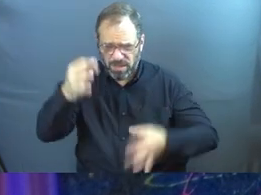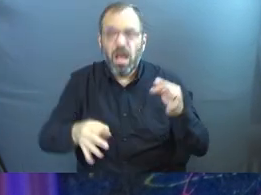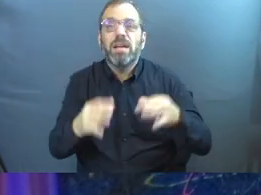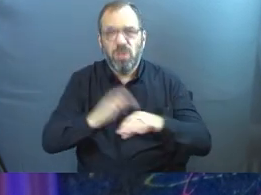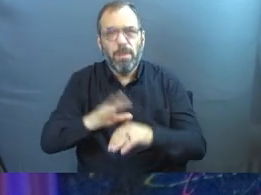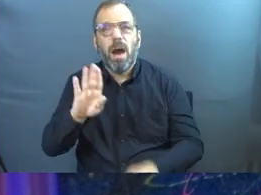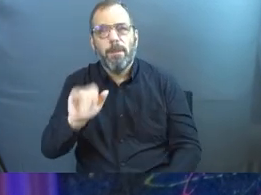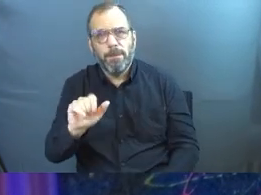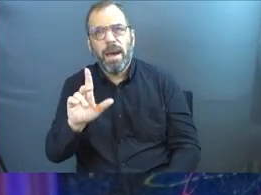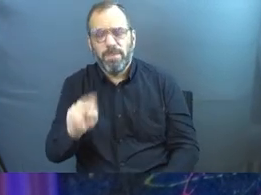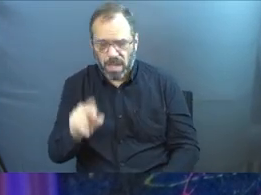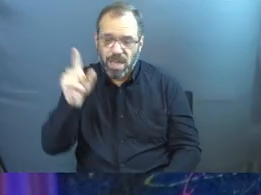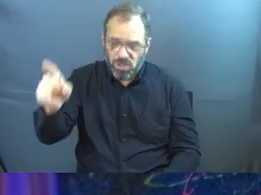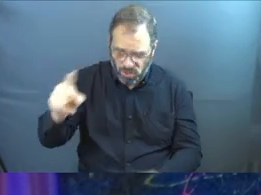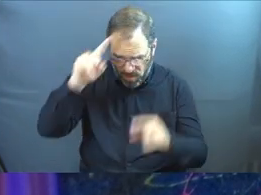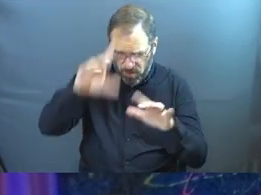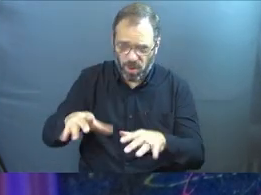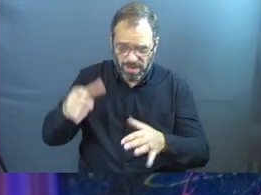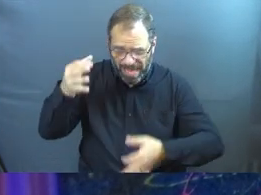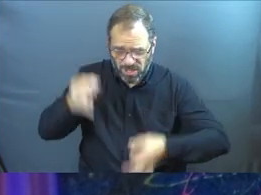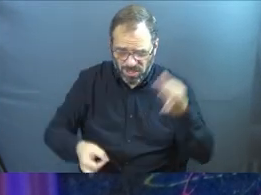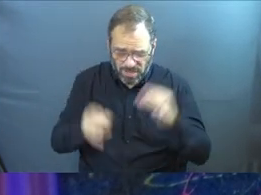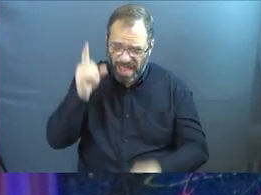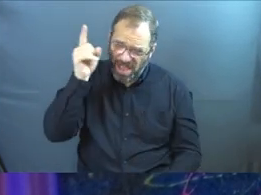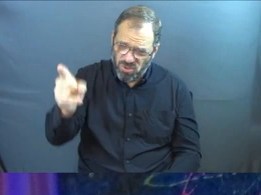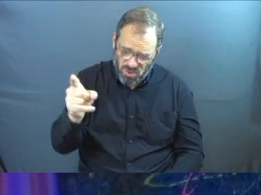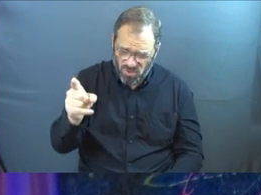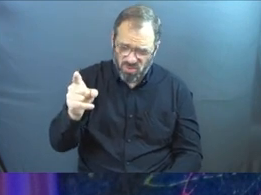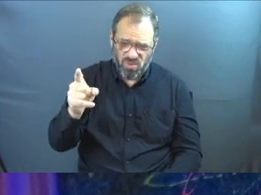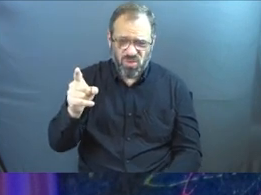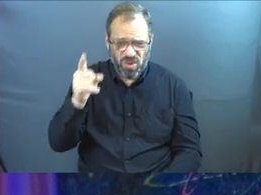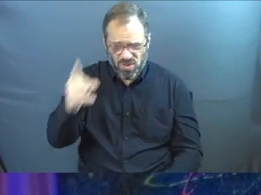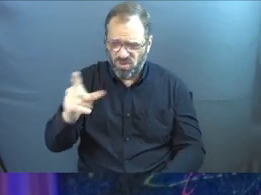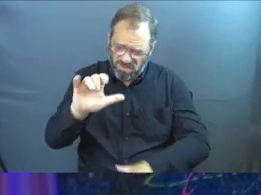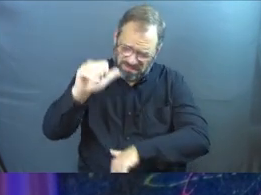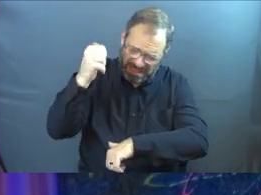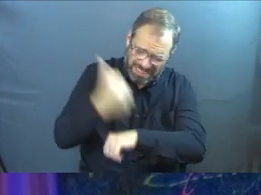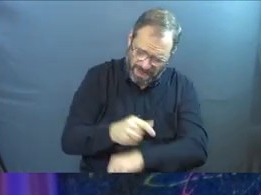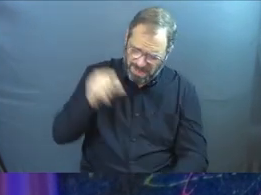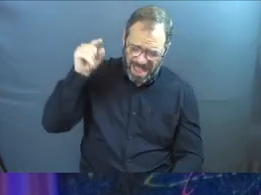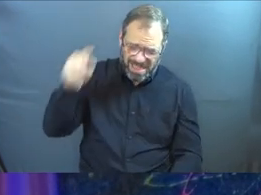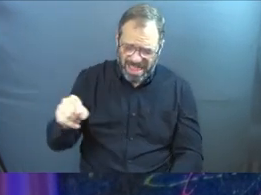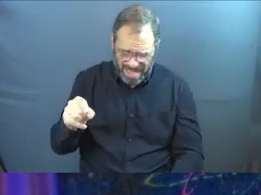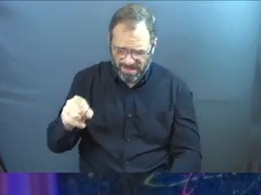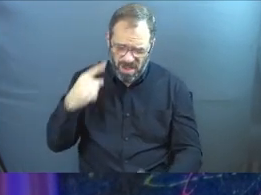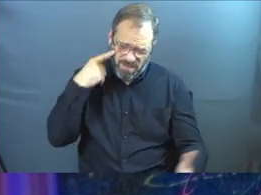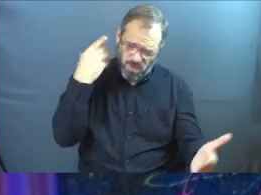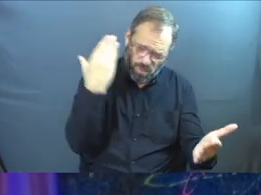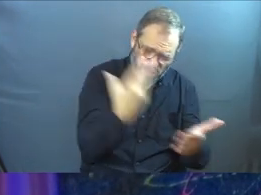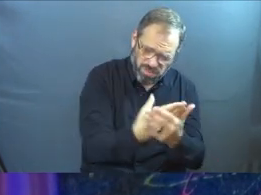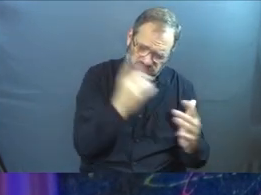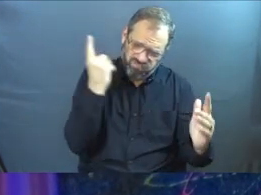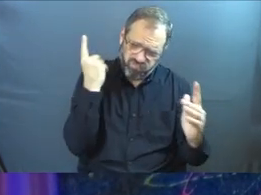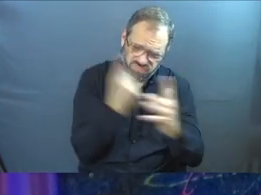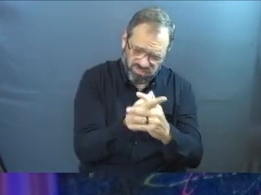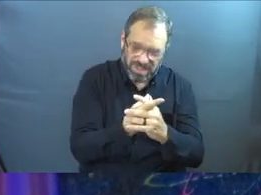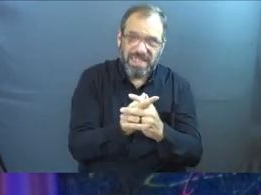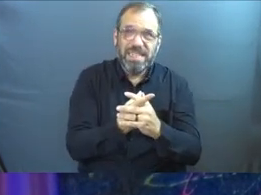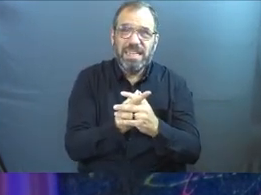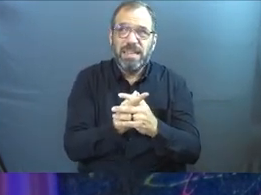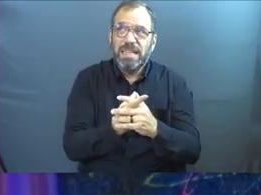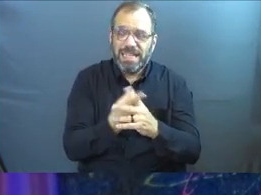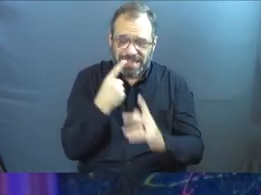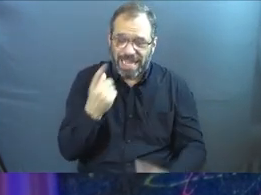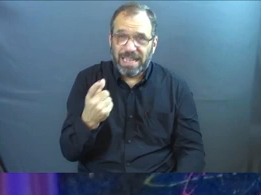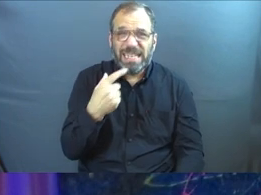He means the Babylonians there. You ordained them as a judgment. And you, O rock, have established them for a reproof. He's kind of